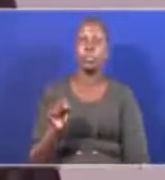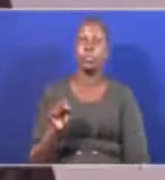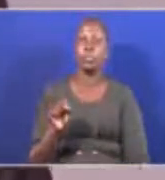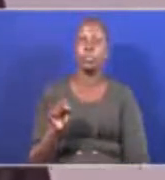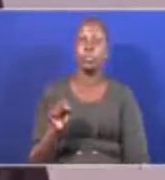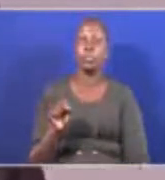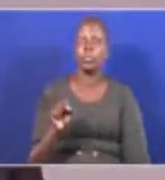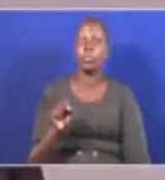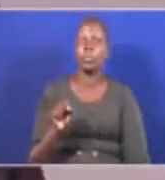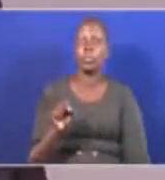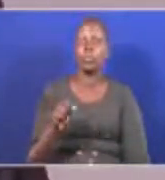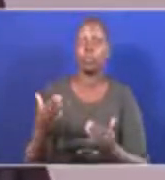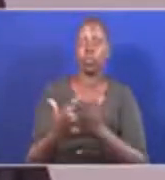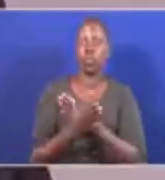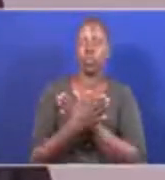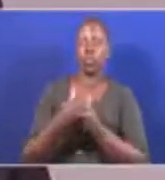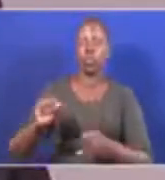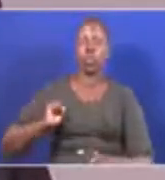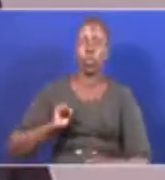colleagues of the Senate,